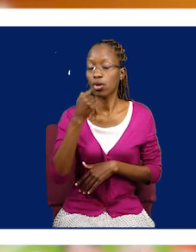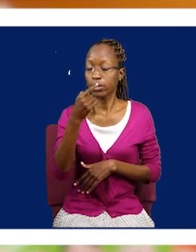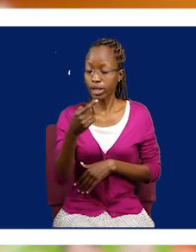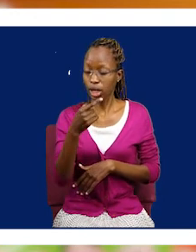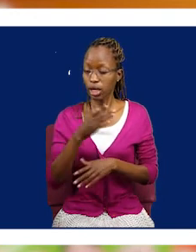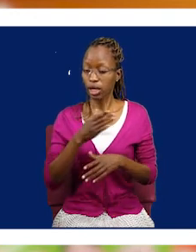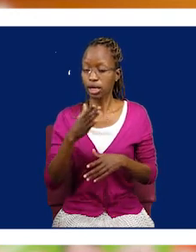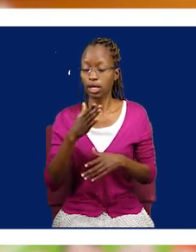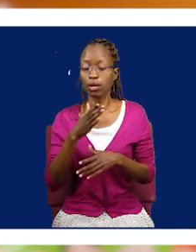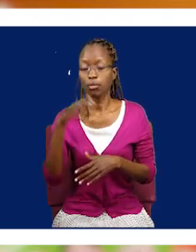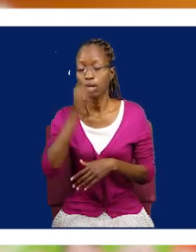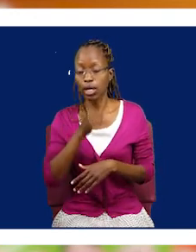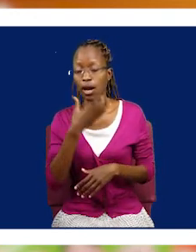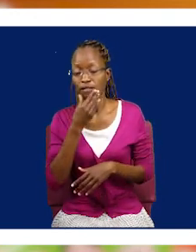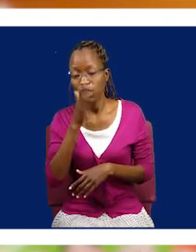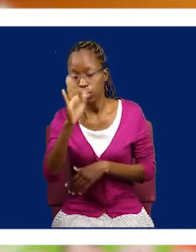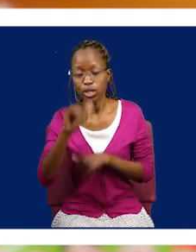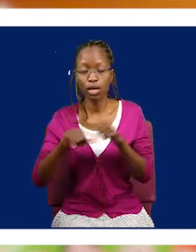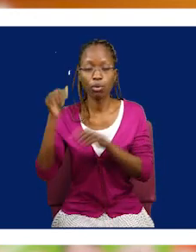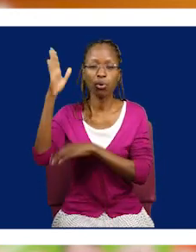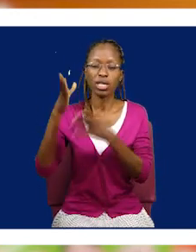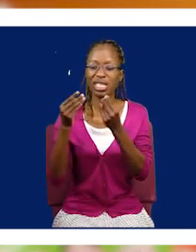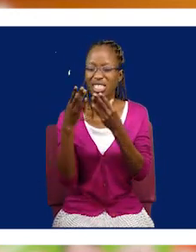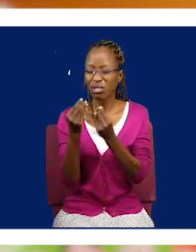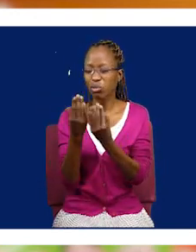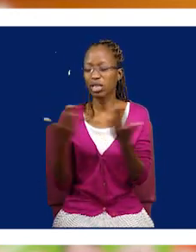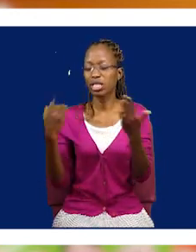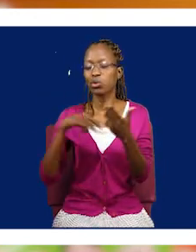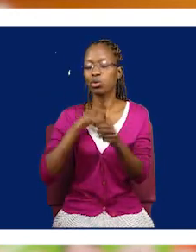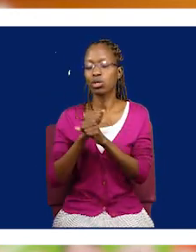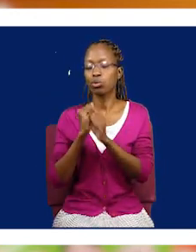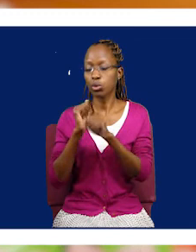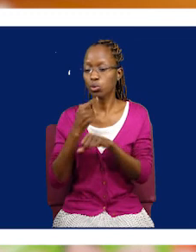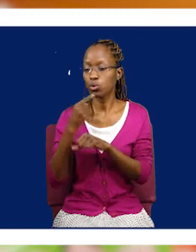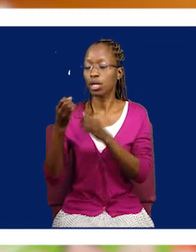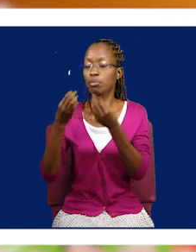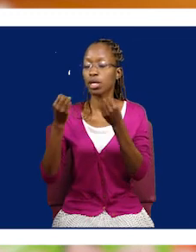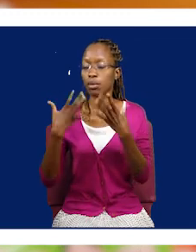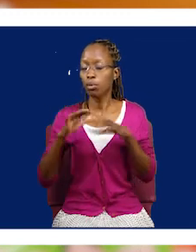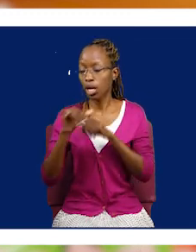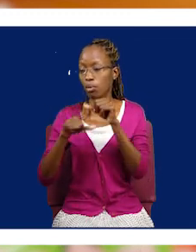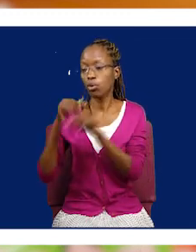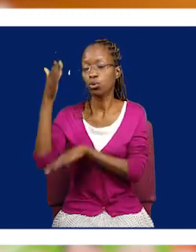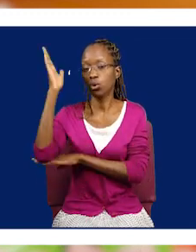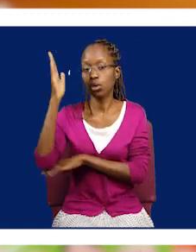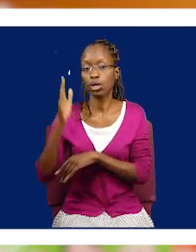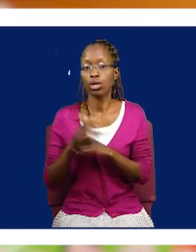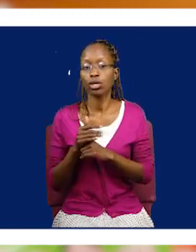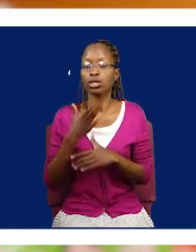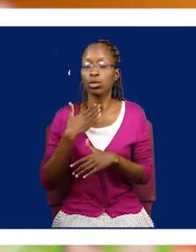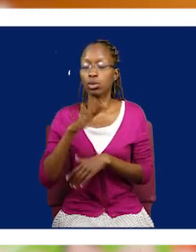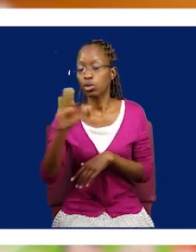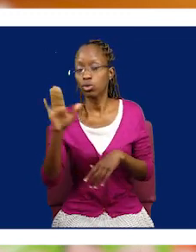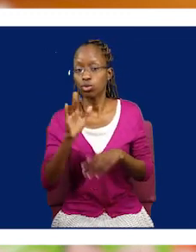them about God. So these simple things that we do, we can easily tell many people about God. So I would